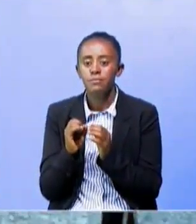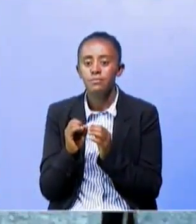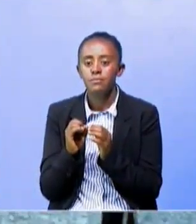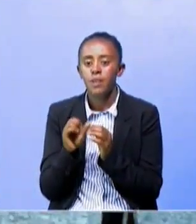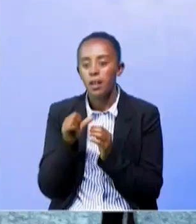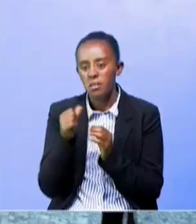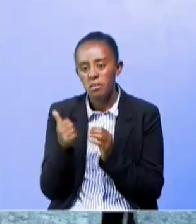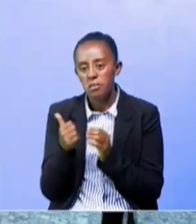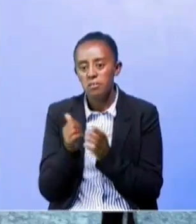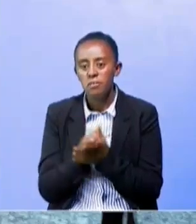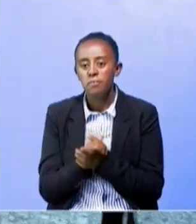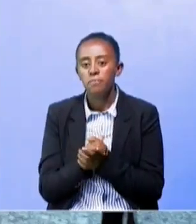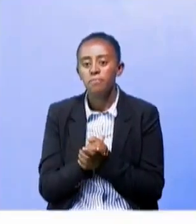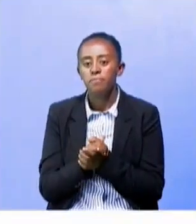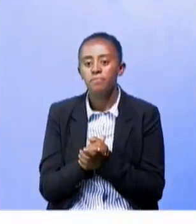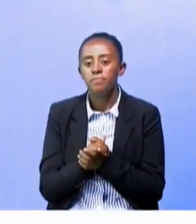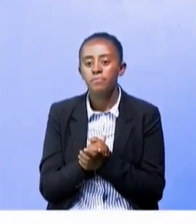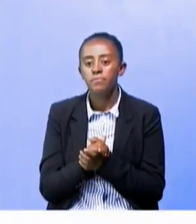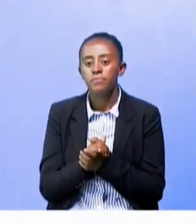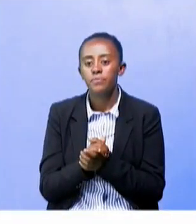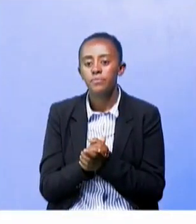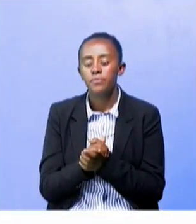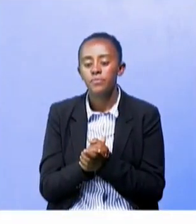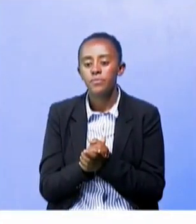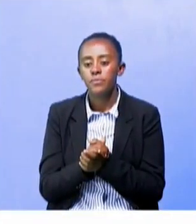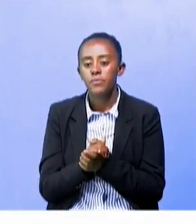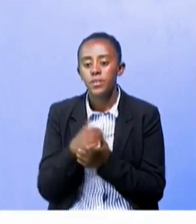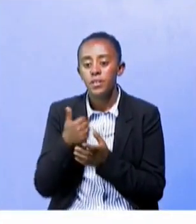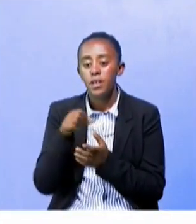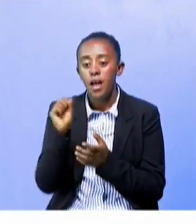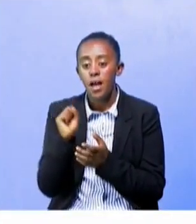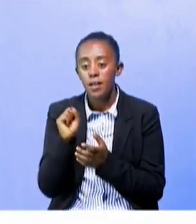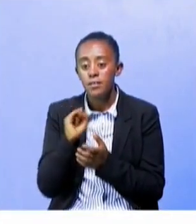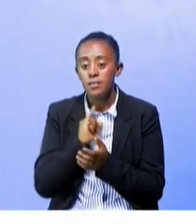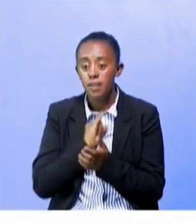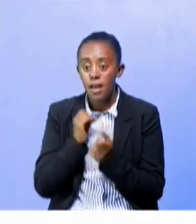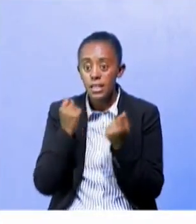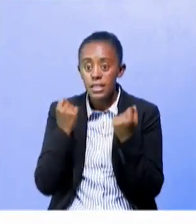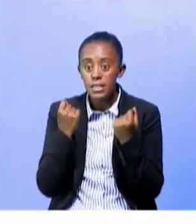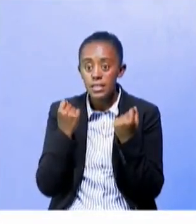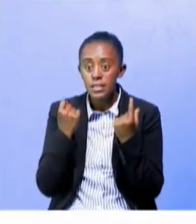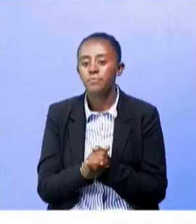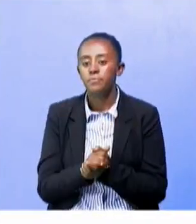Another may say that, as I see it, right?